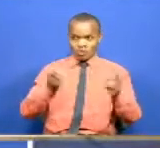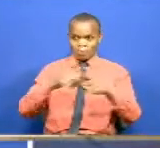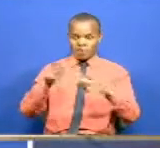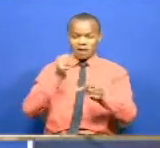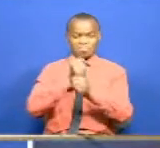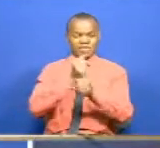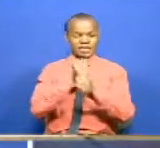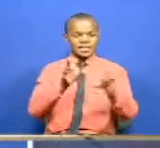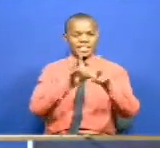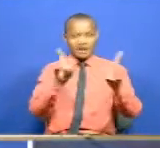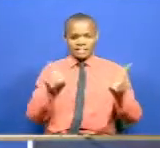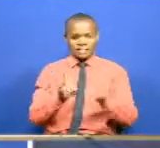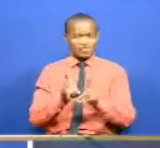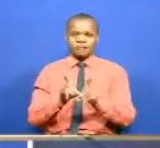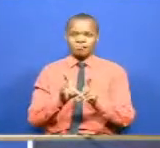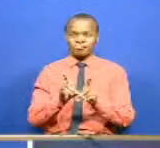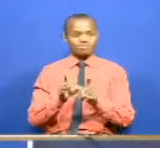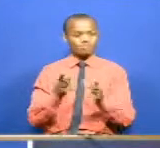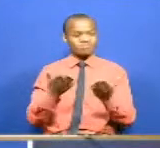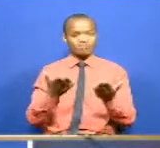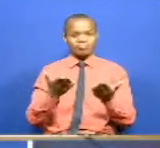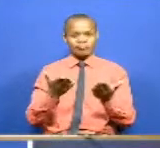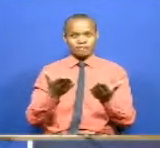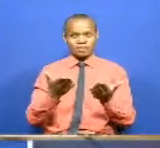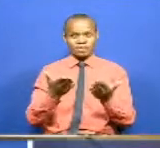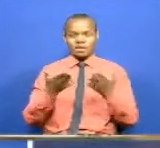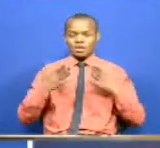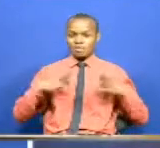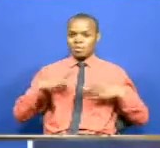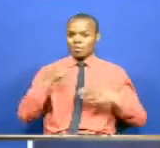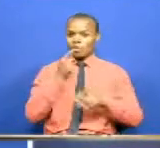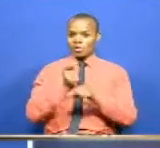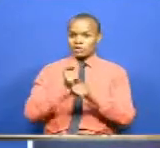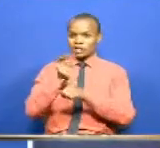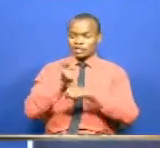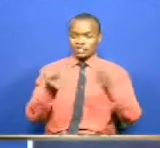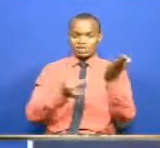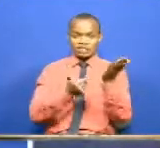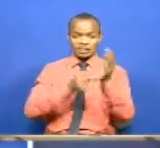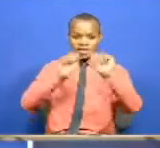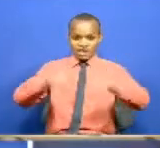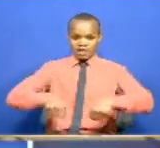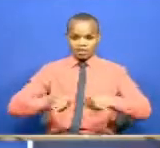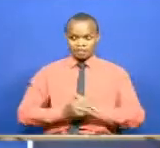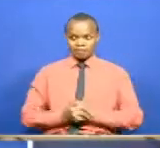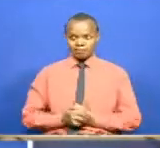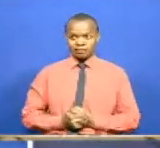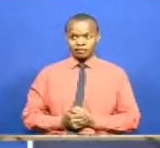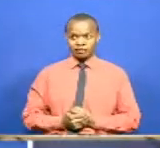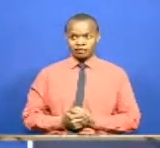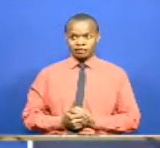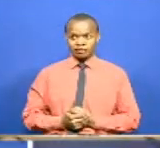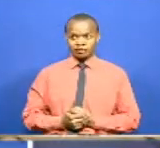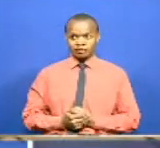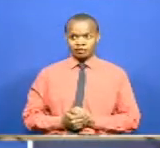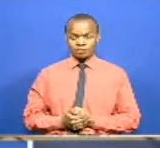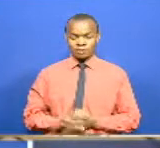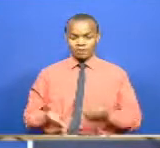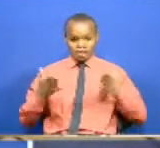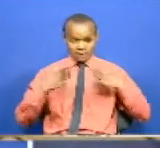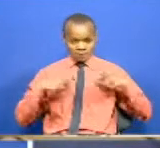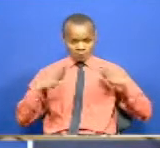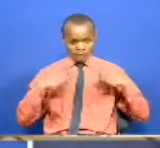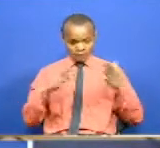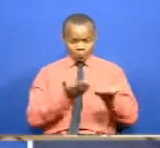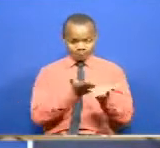degree here, I think people who are trained in technical schools can do this, isn't it? These people